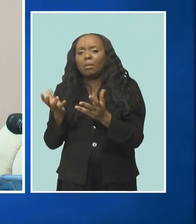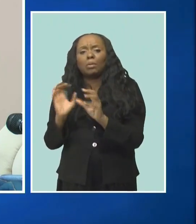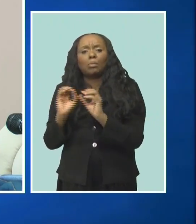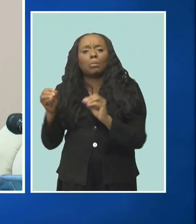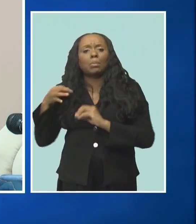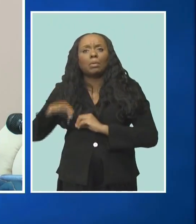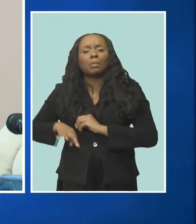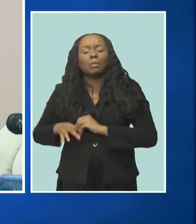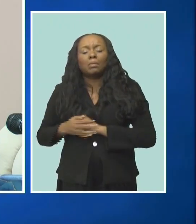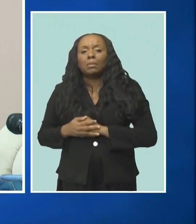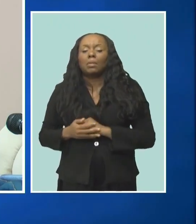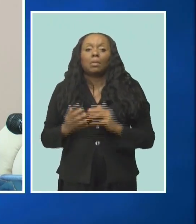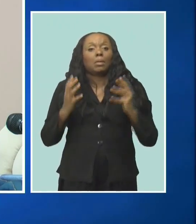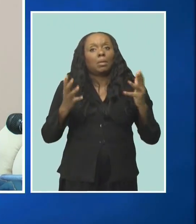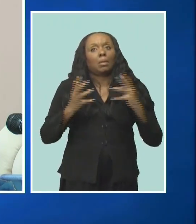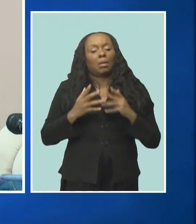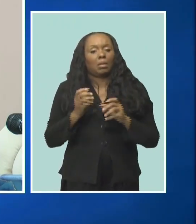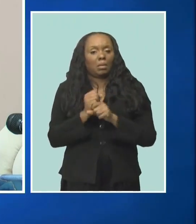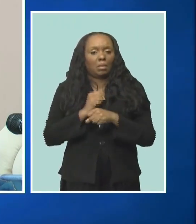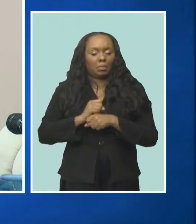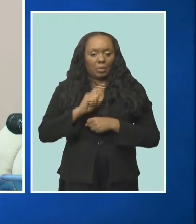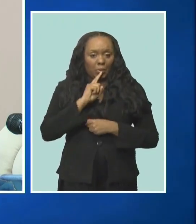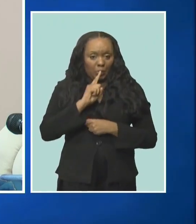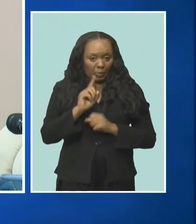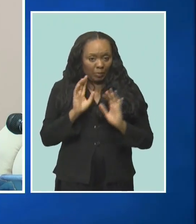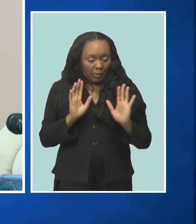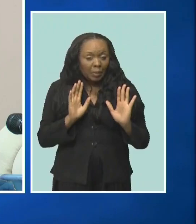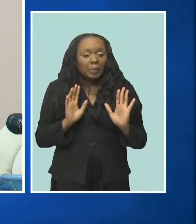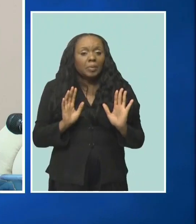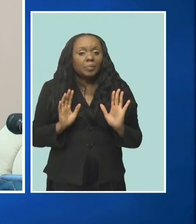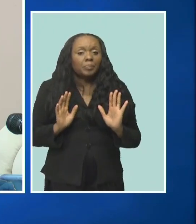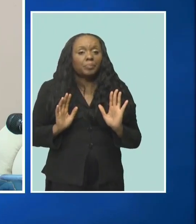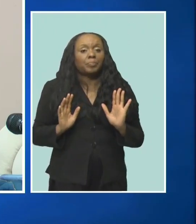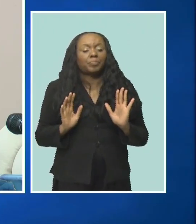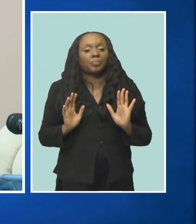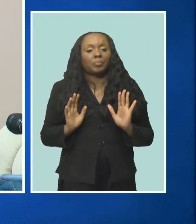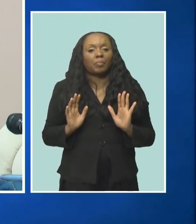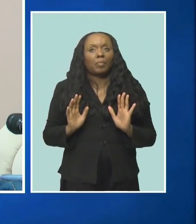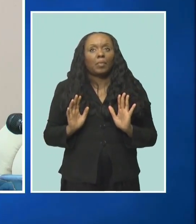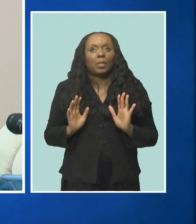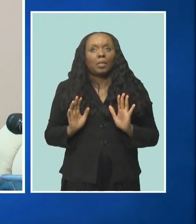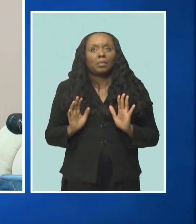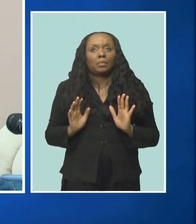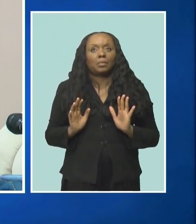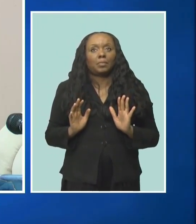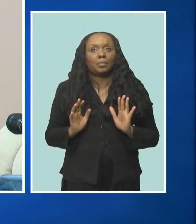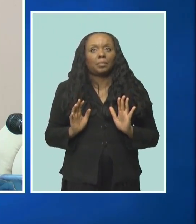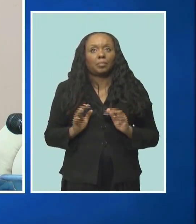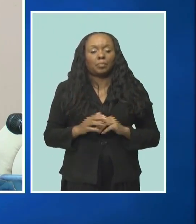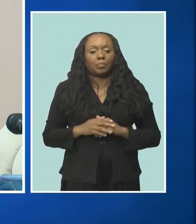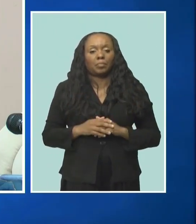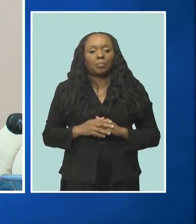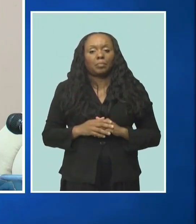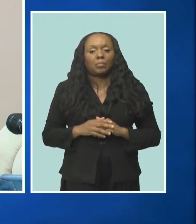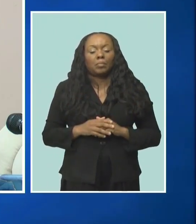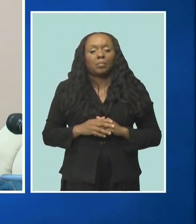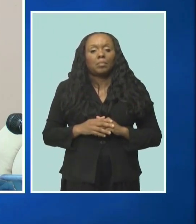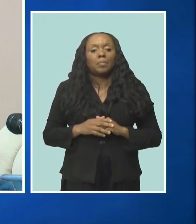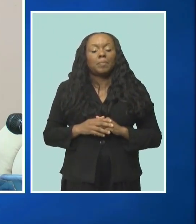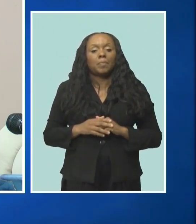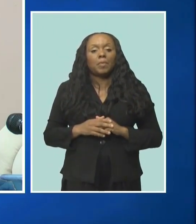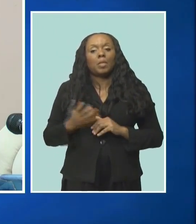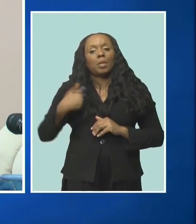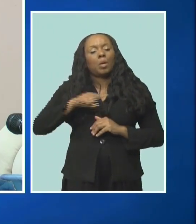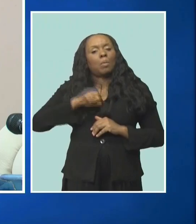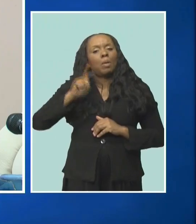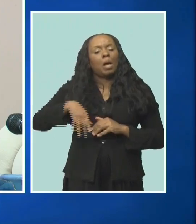on ensuring that unless the earnings go past a particular threshold, which we have to